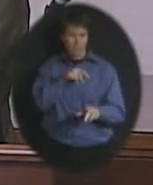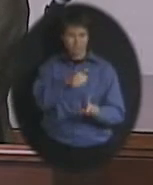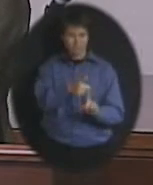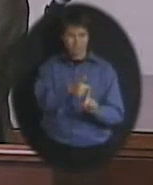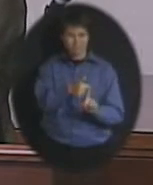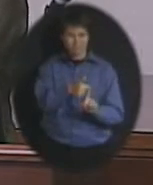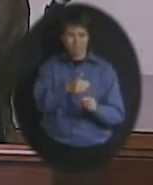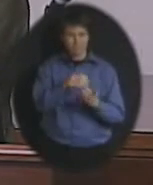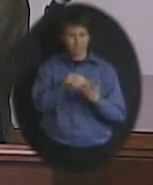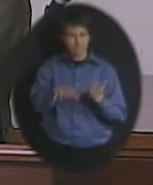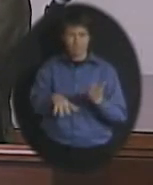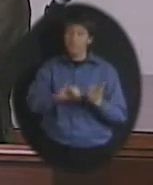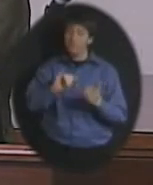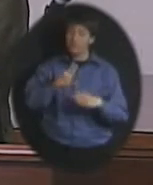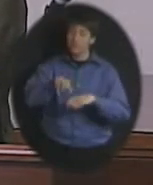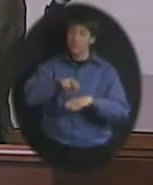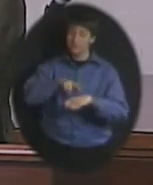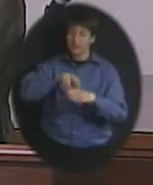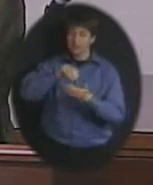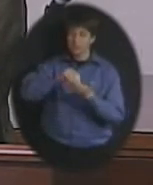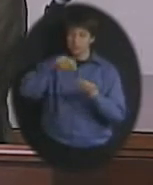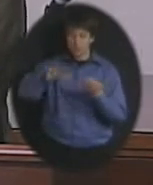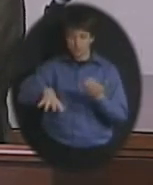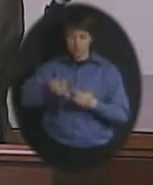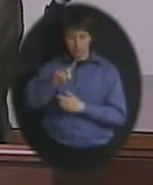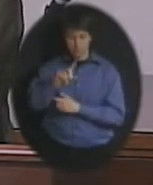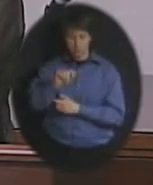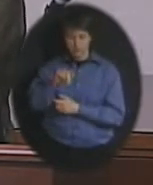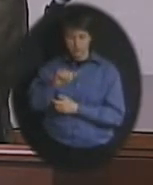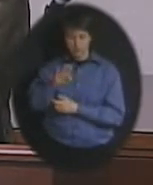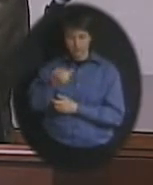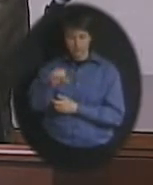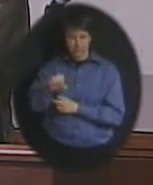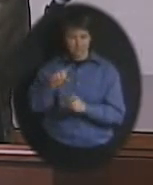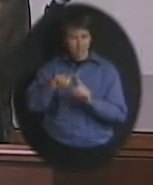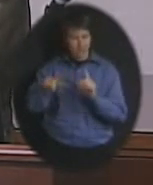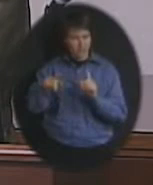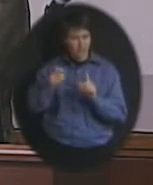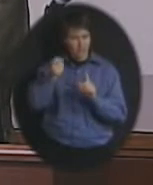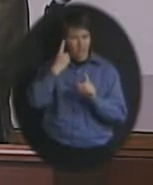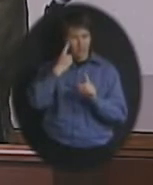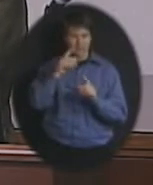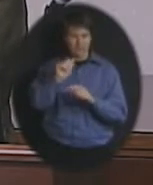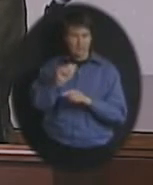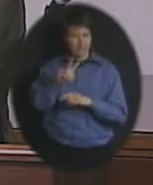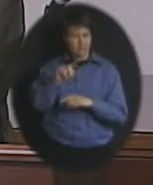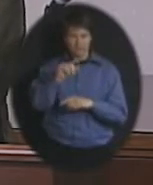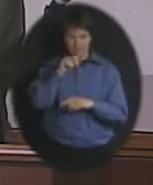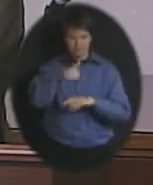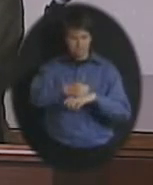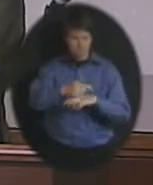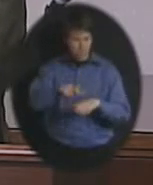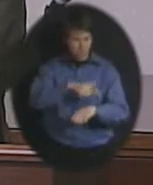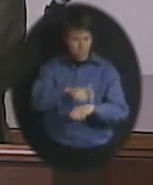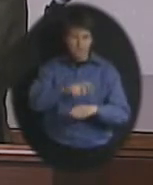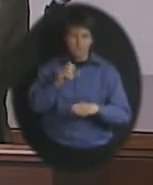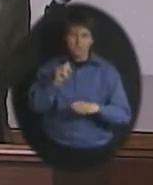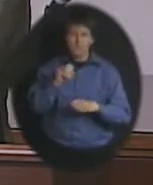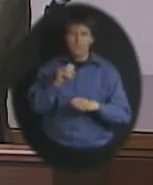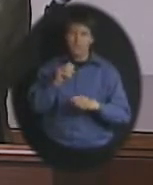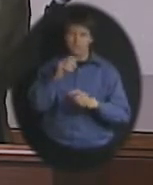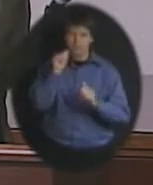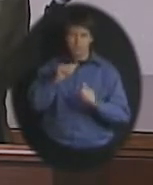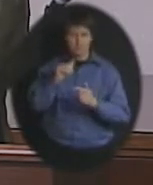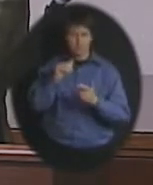also, there's a national student database that provides some of that information, but it hasn't been in place very long, and part of that has to do with our